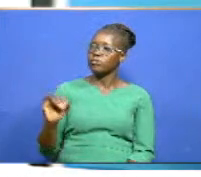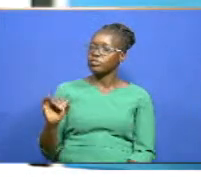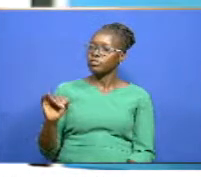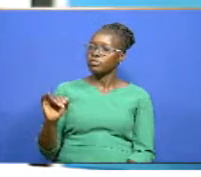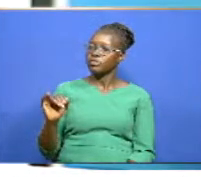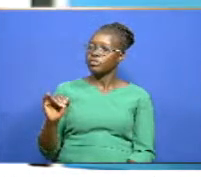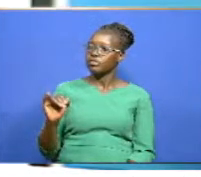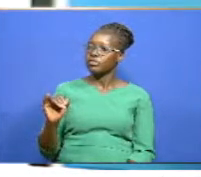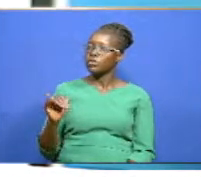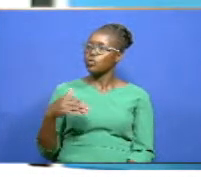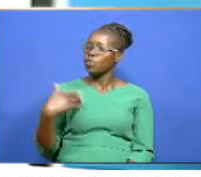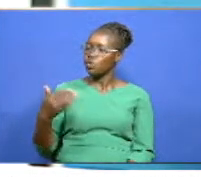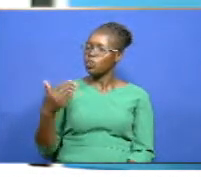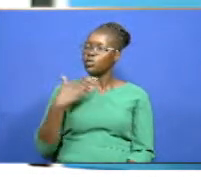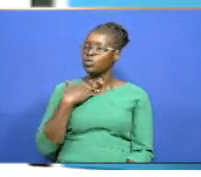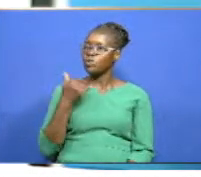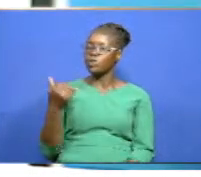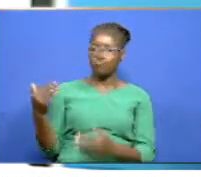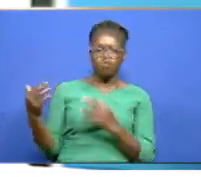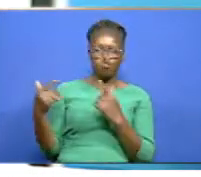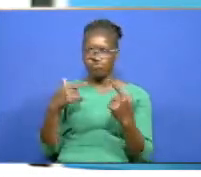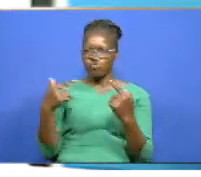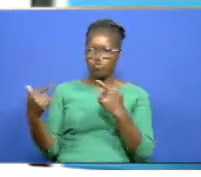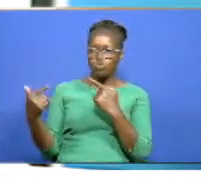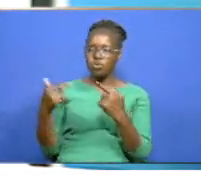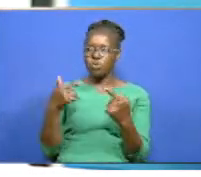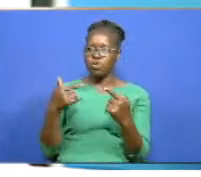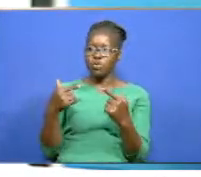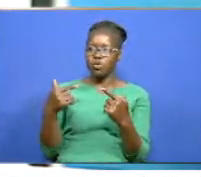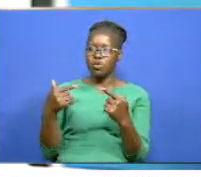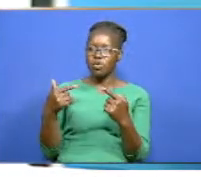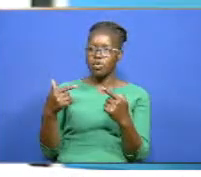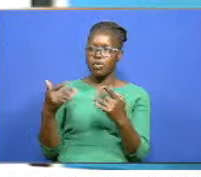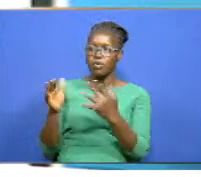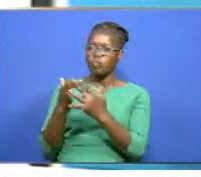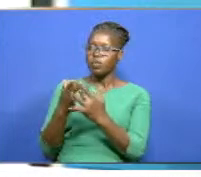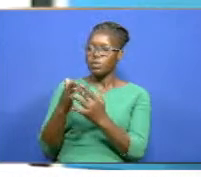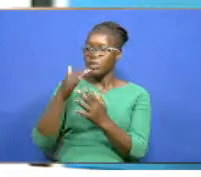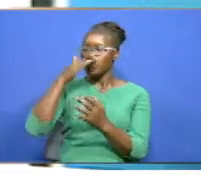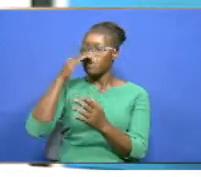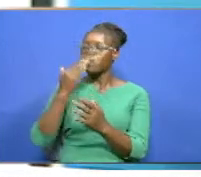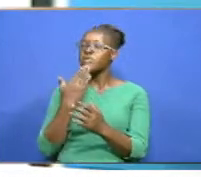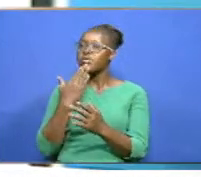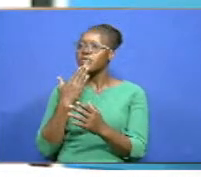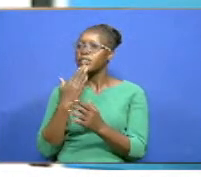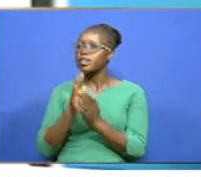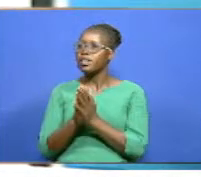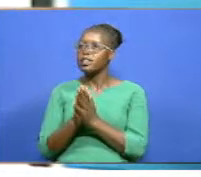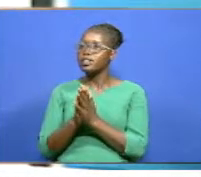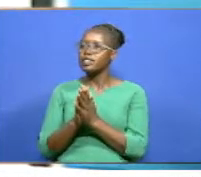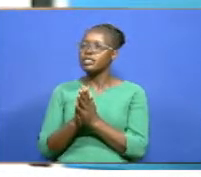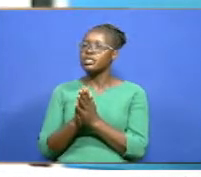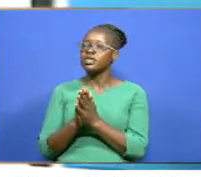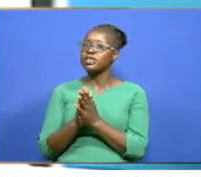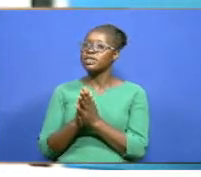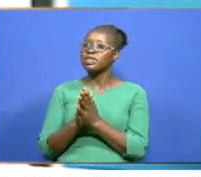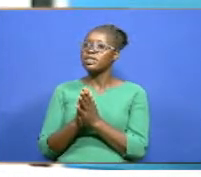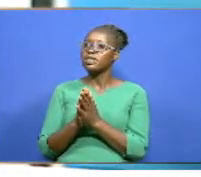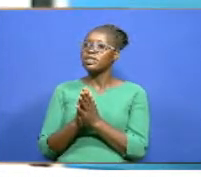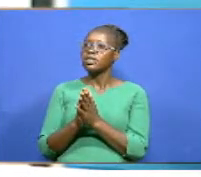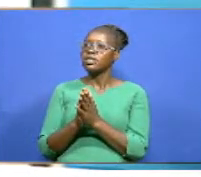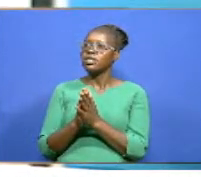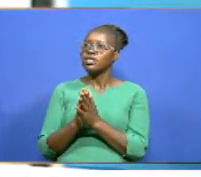kingpin? There's that war between the Mudavadi and not Wetangula,